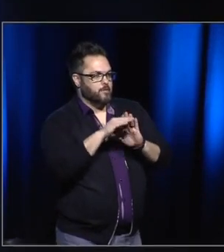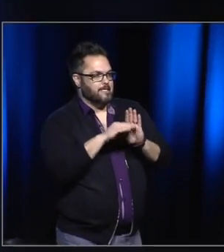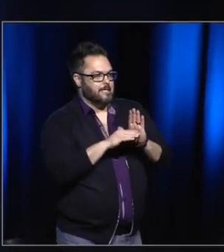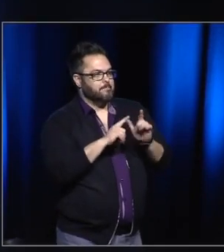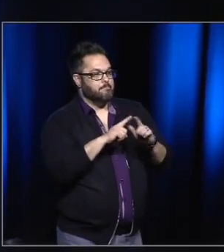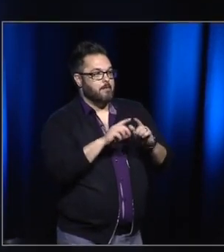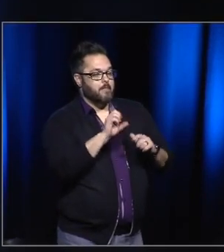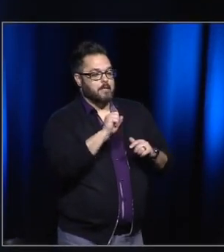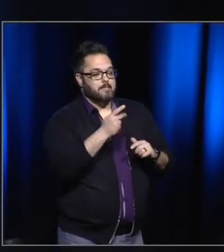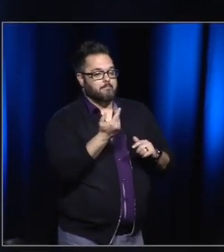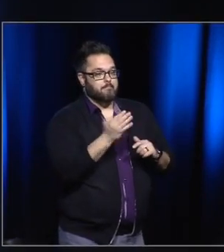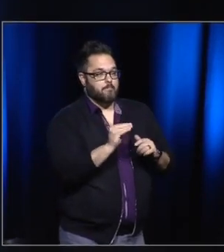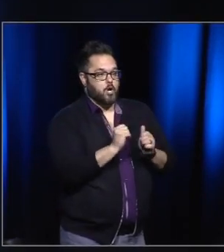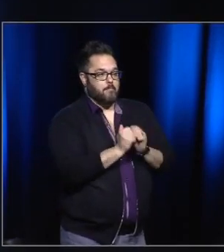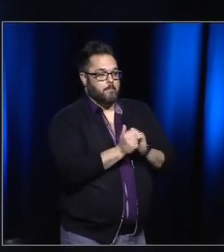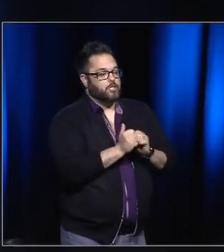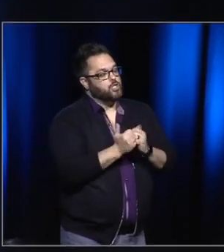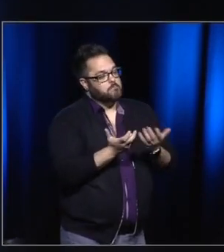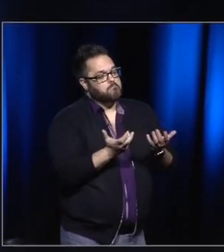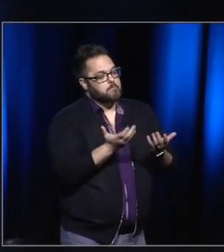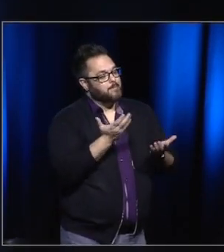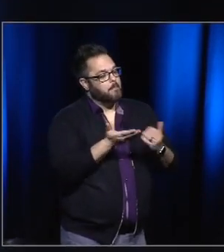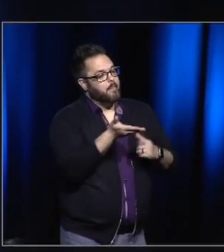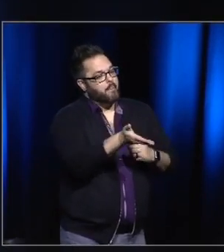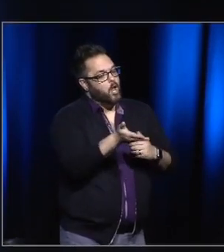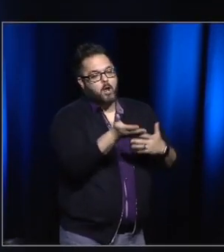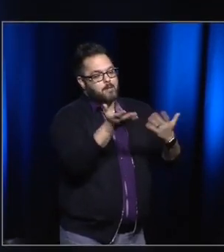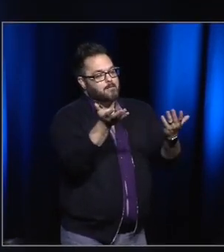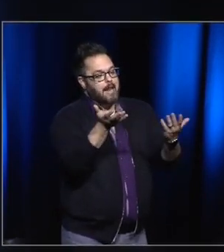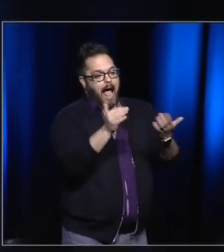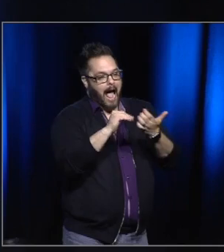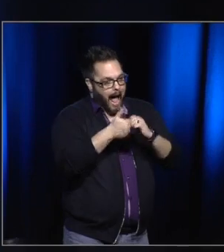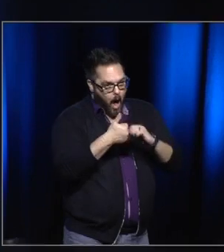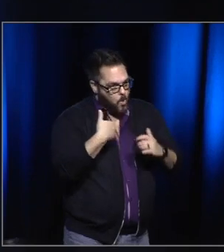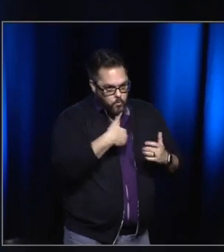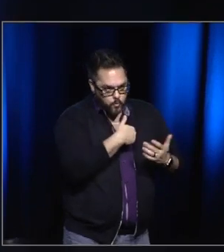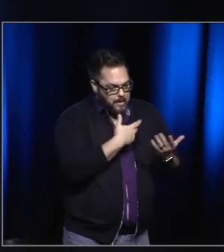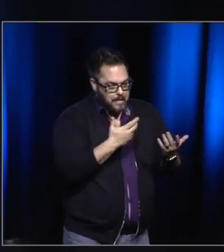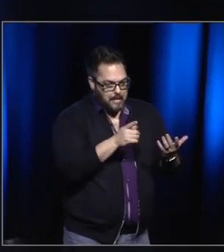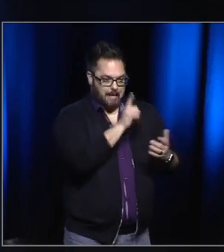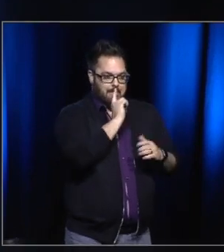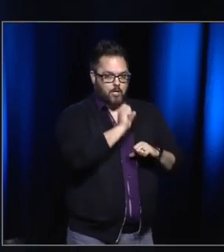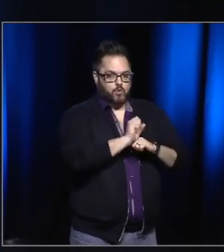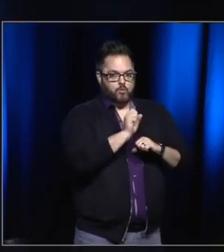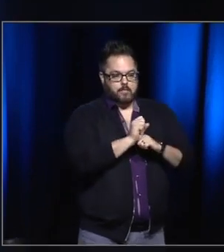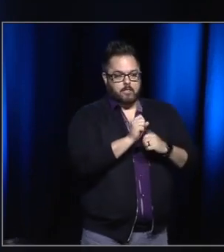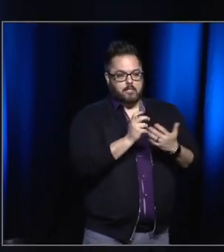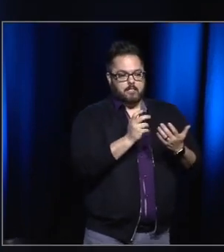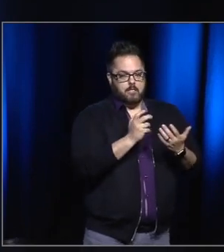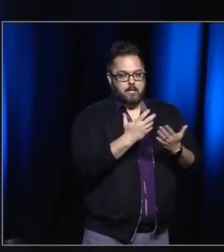sperm competition, yeah, it's probably there, but I don't know how we would quite get at it.